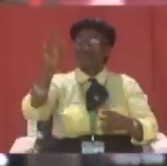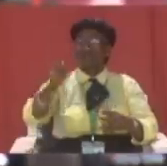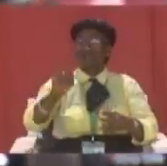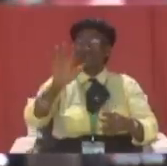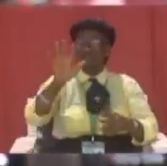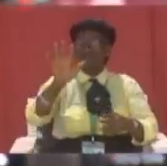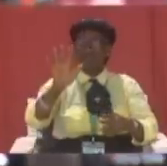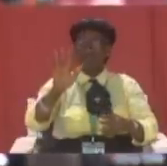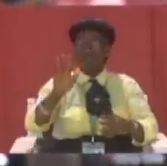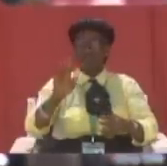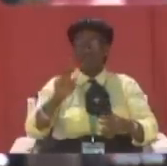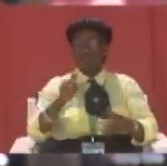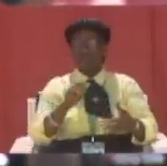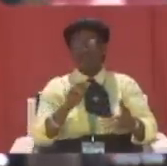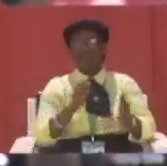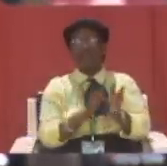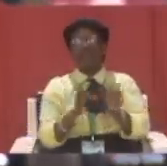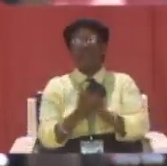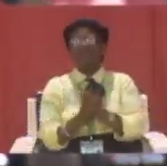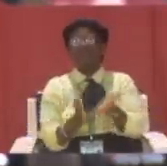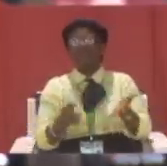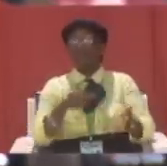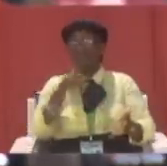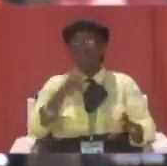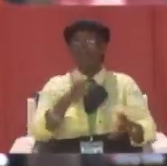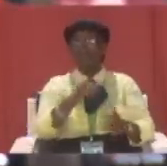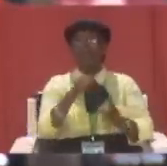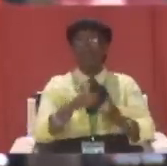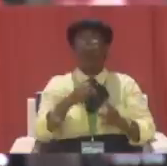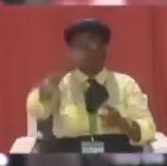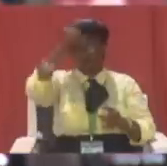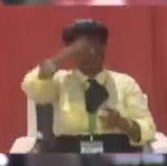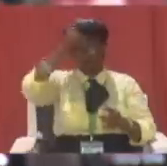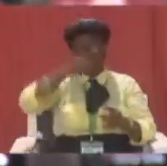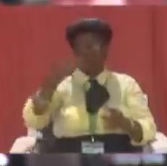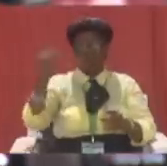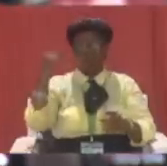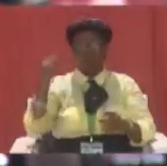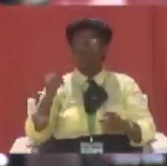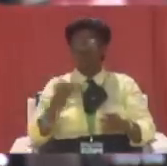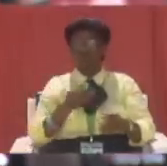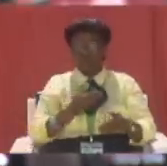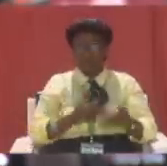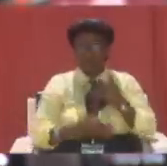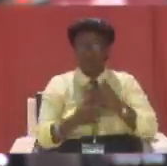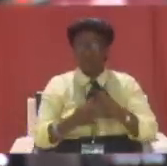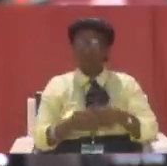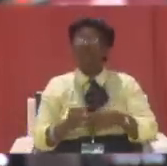the Bible says when Solomon was born, God loved him.